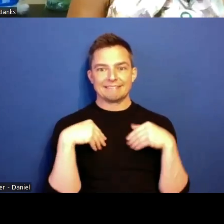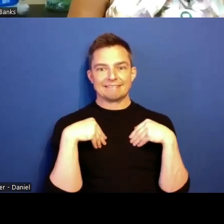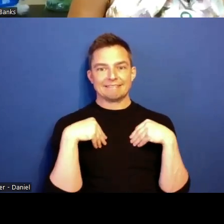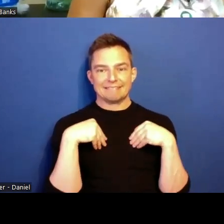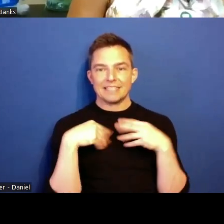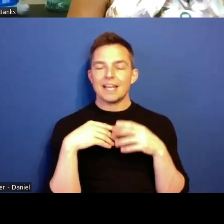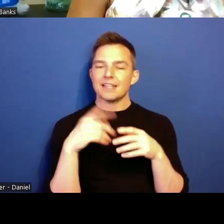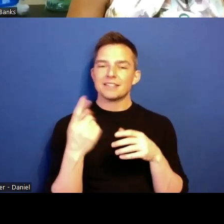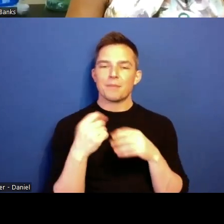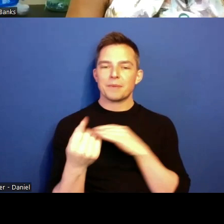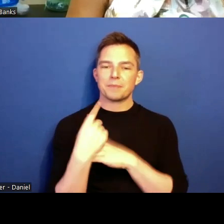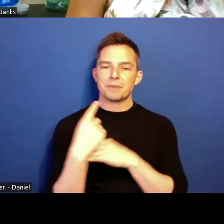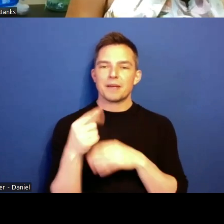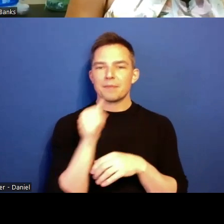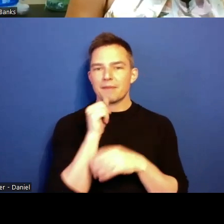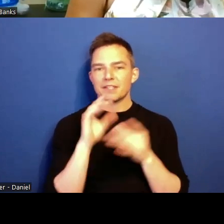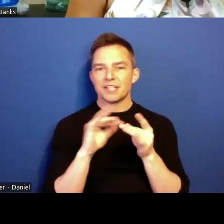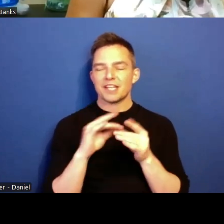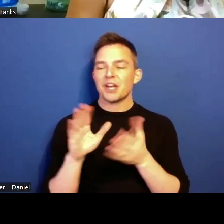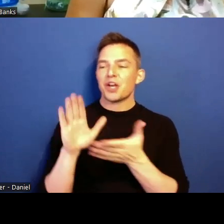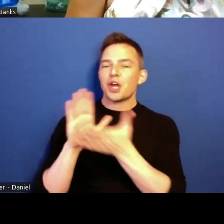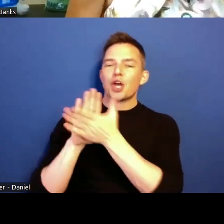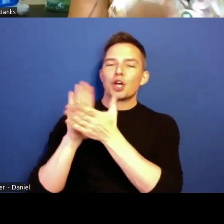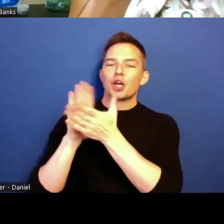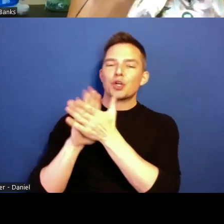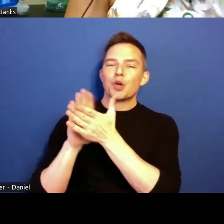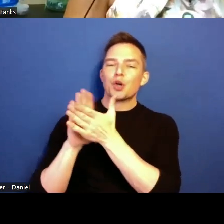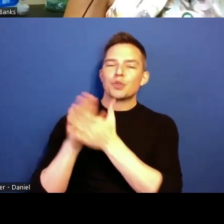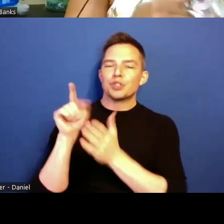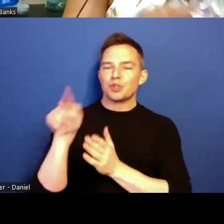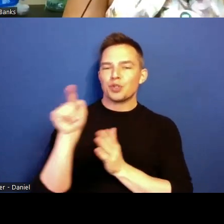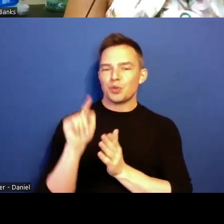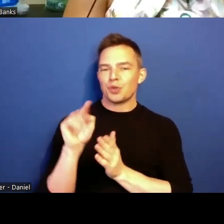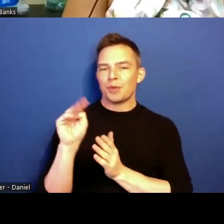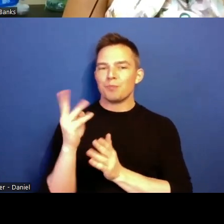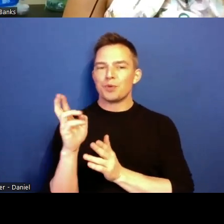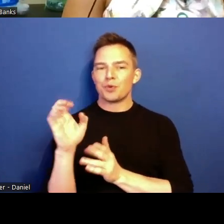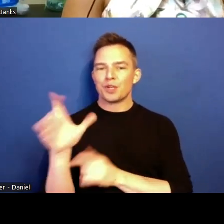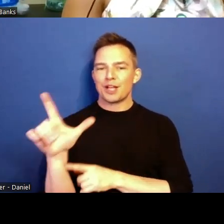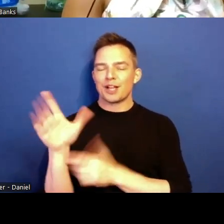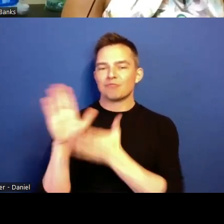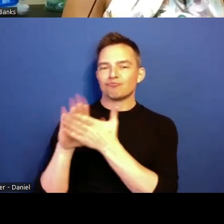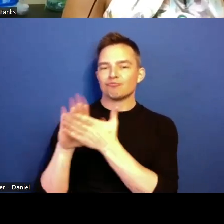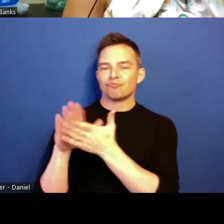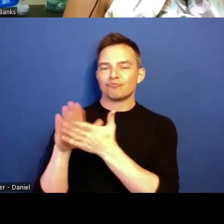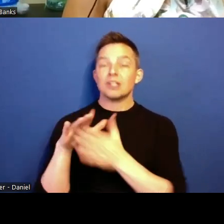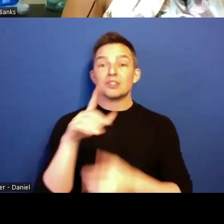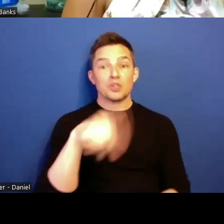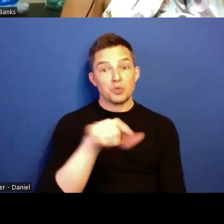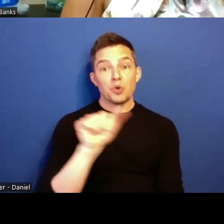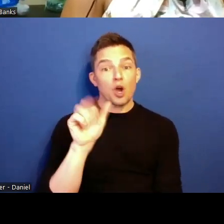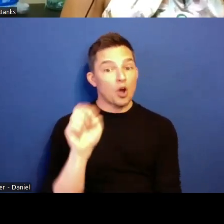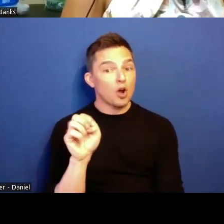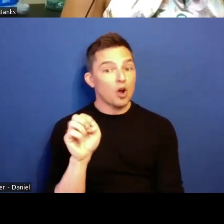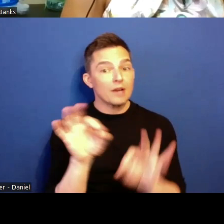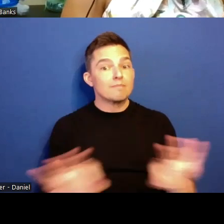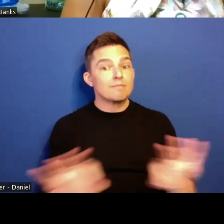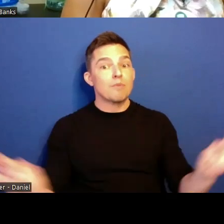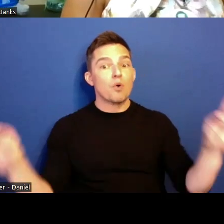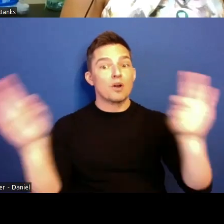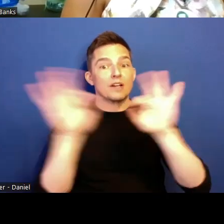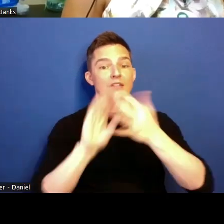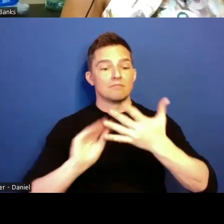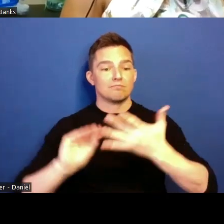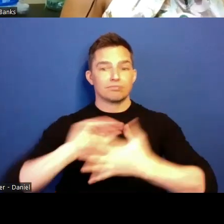send me a private chat and said, kudos to you, Muriel. So you are important. You are that